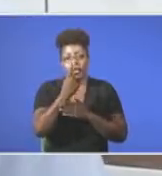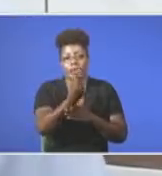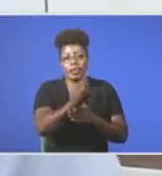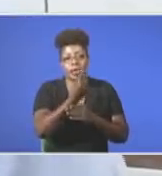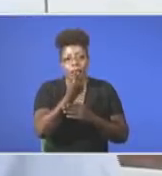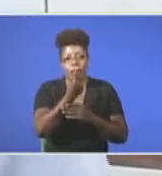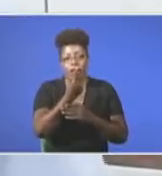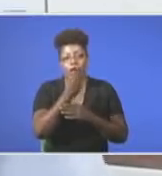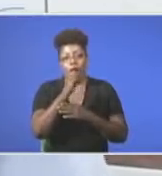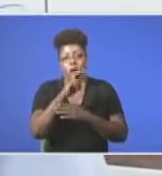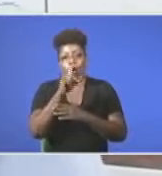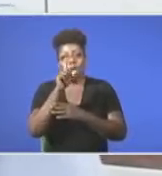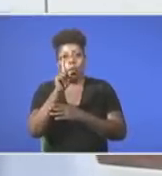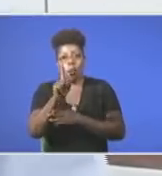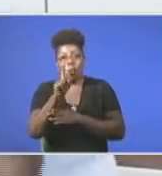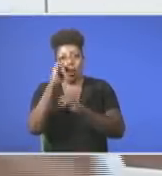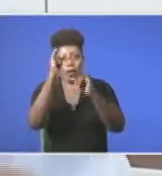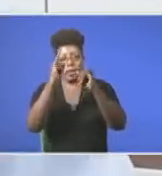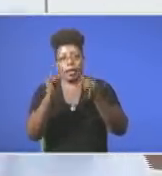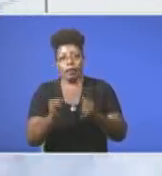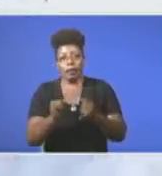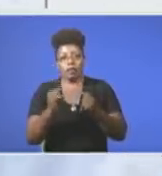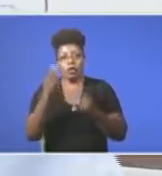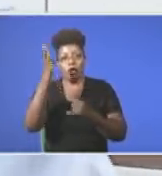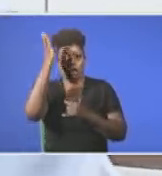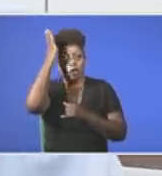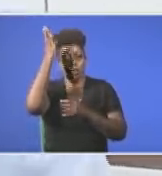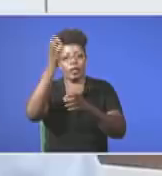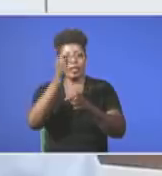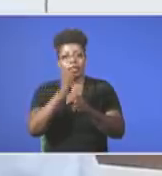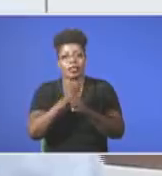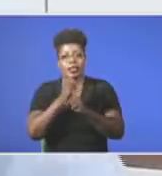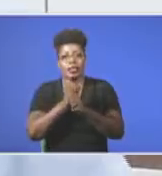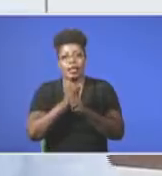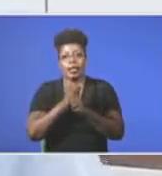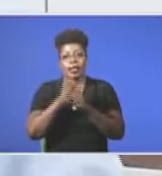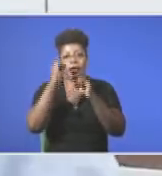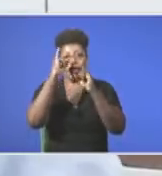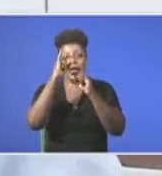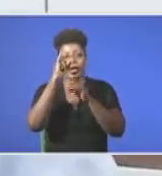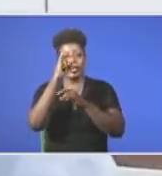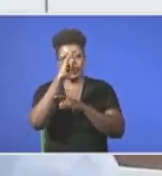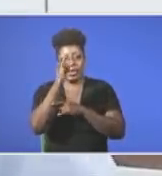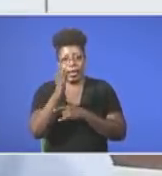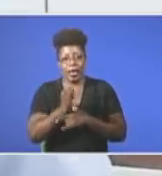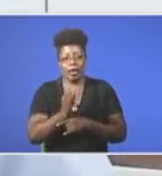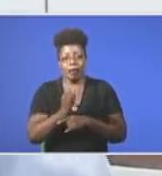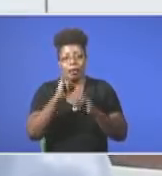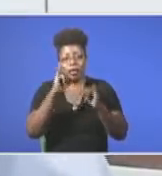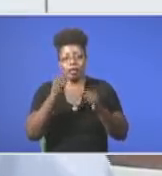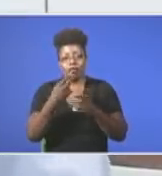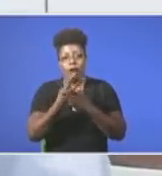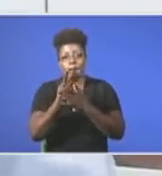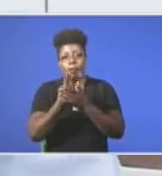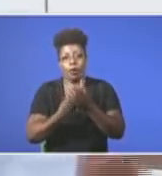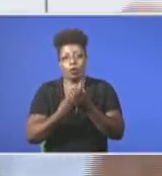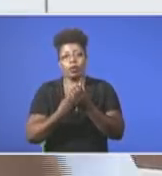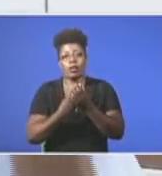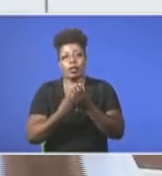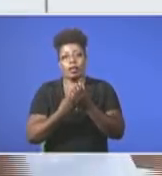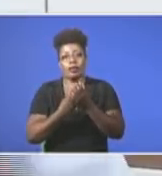one image, because the brain takes an image from both eyes and fuse them, and that's how you get 3D vision or good vision in order to